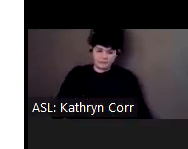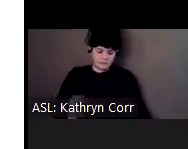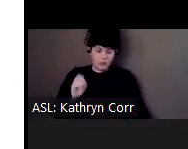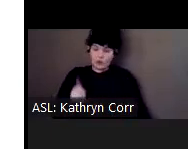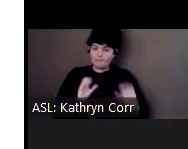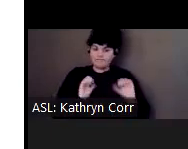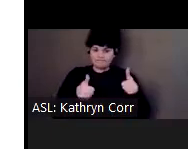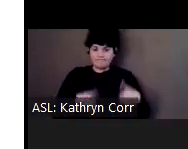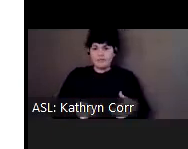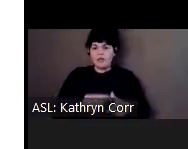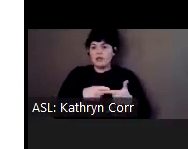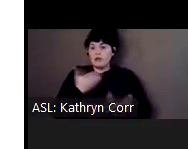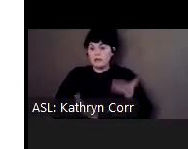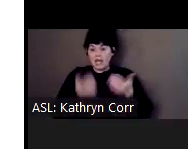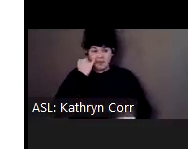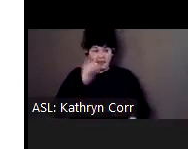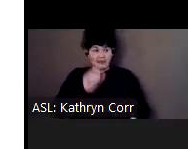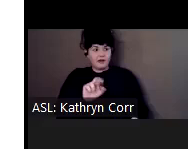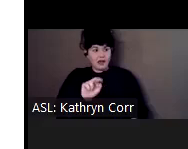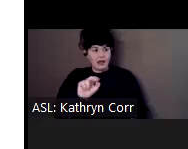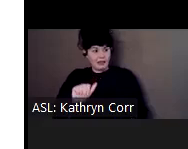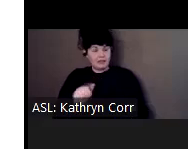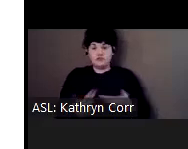good. And then maybe if she joins in and is able to